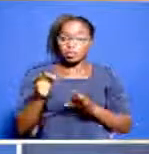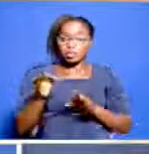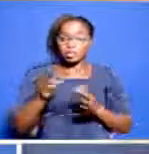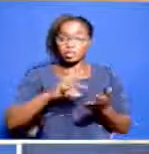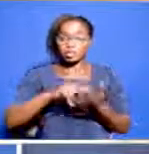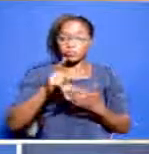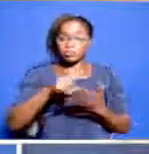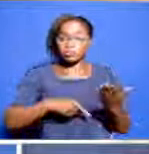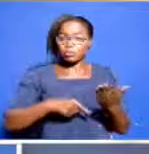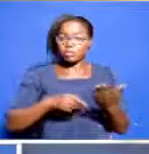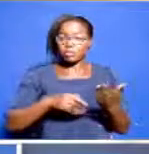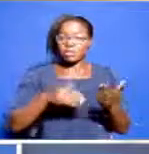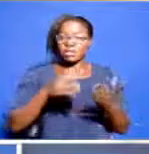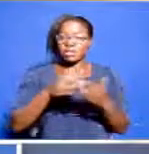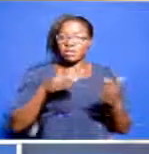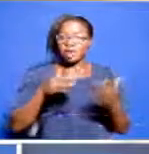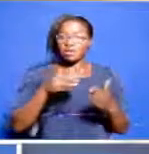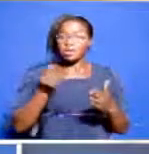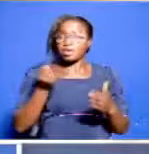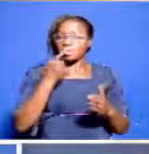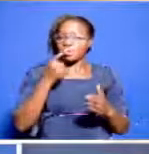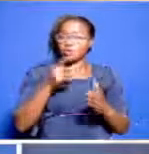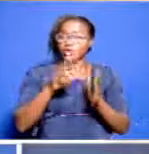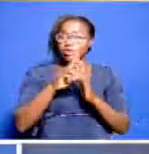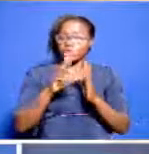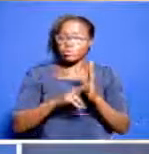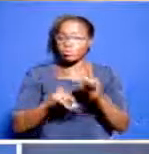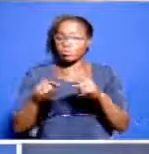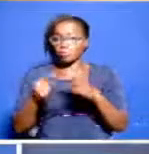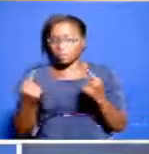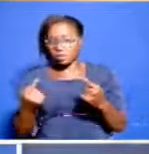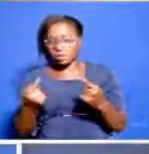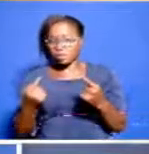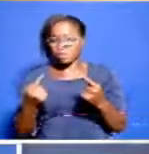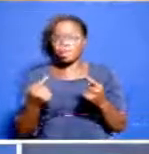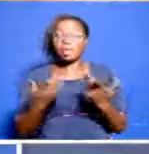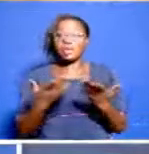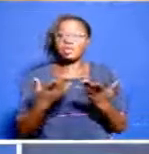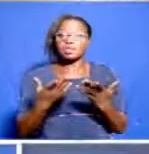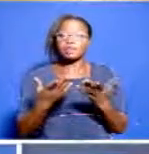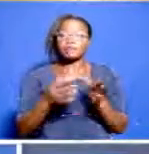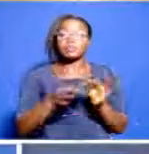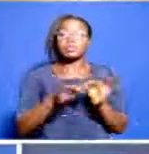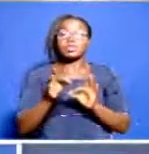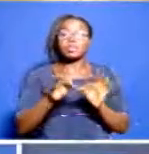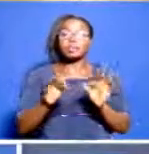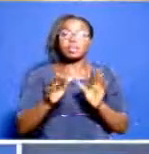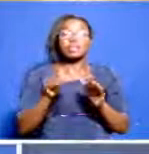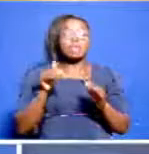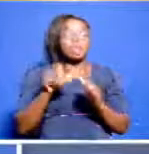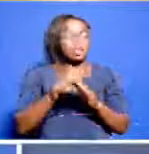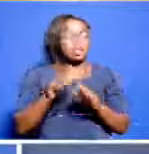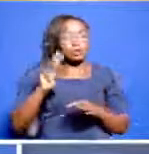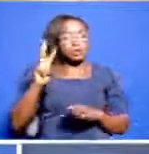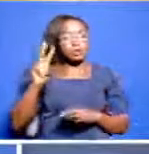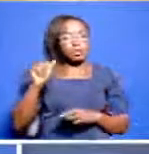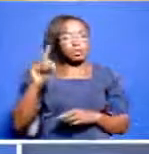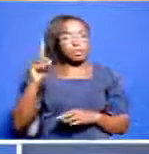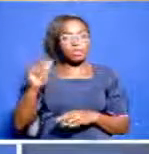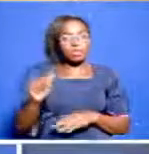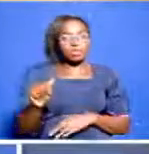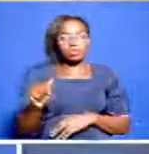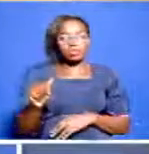about the anti-doping rule violations that have been stipulated in the World Anti-Doping Code. President, to all of